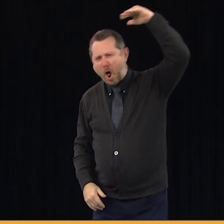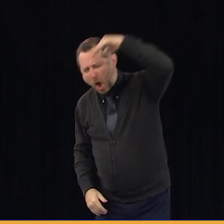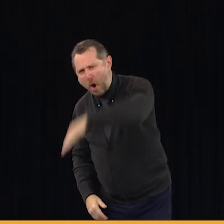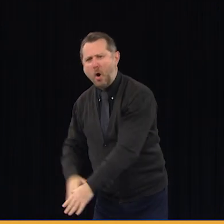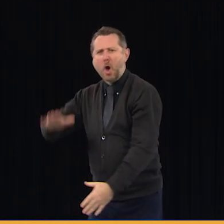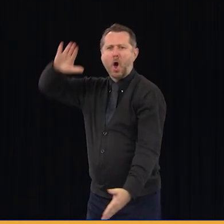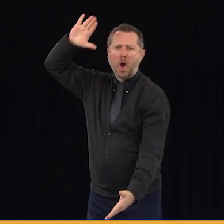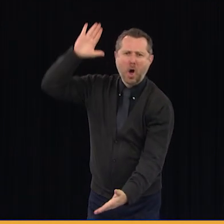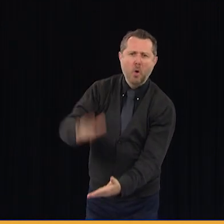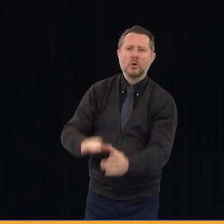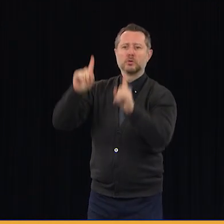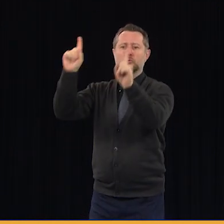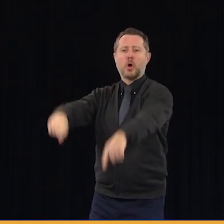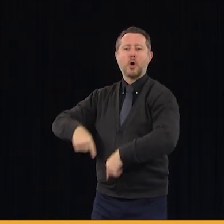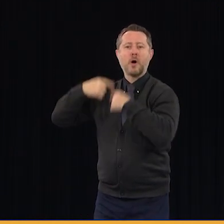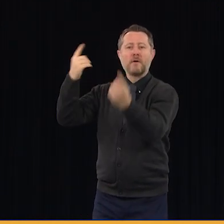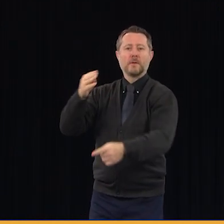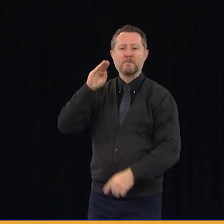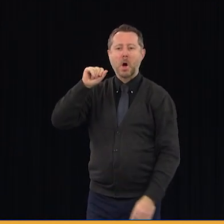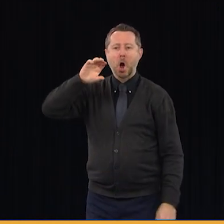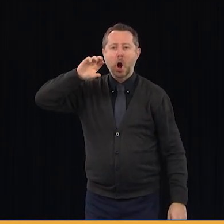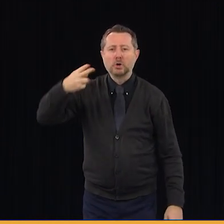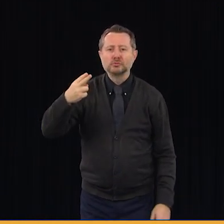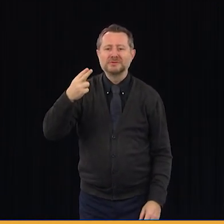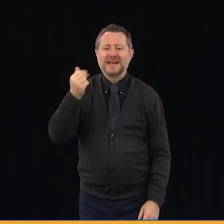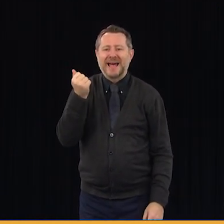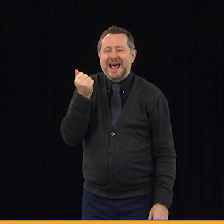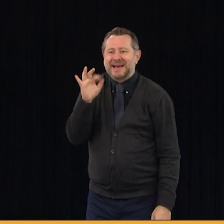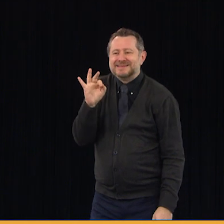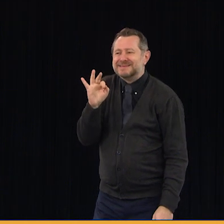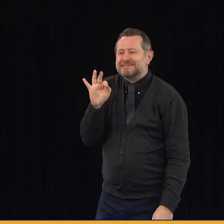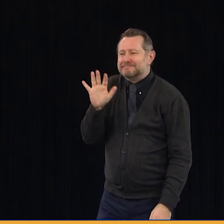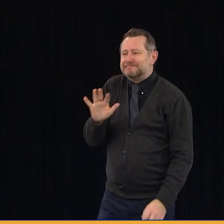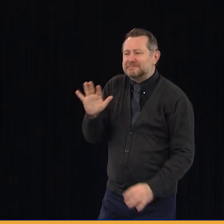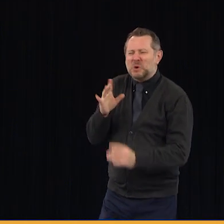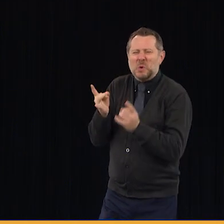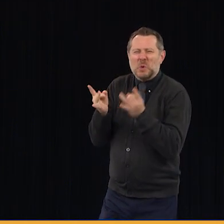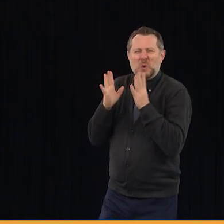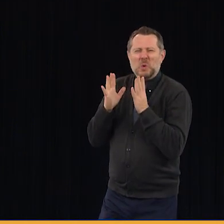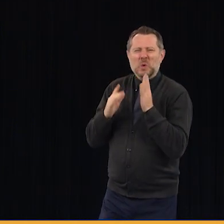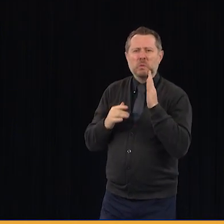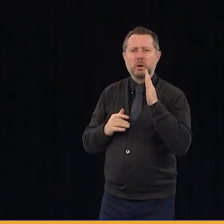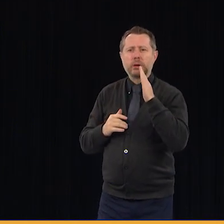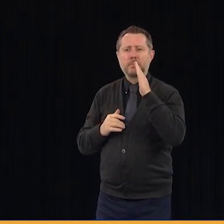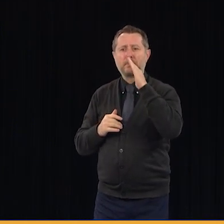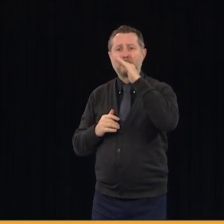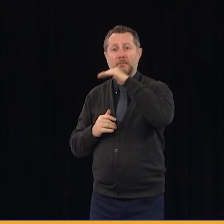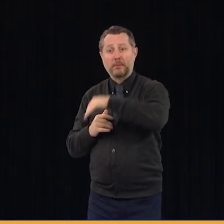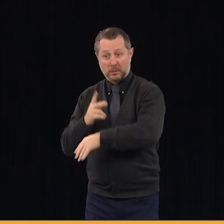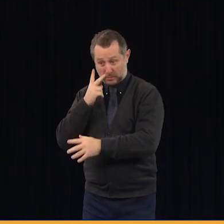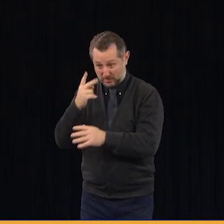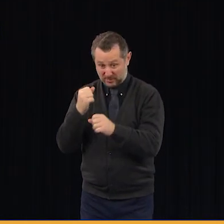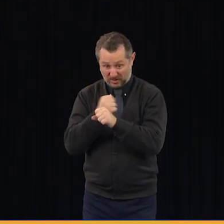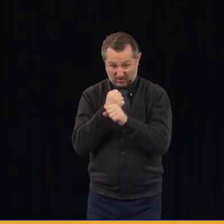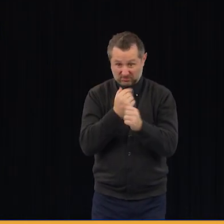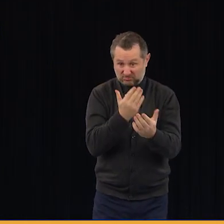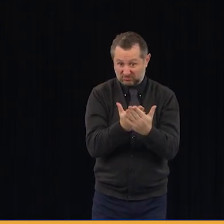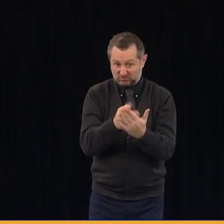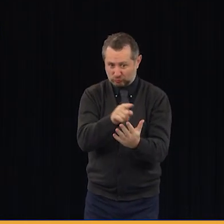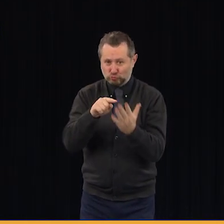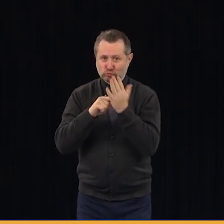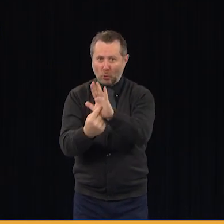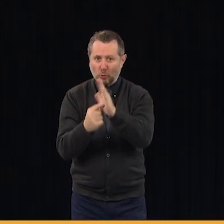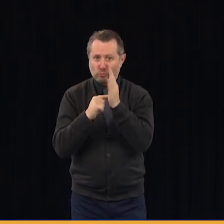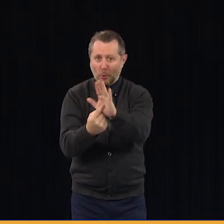March 19th or so. So all of this data suggests that we are flattening